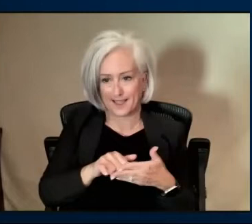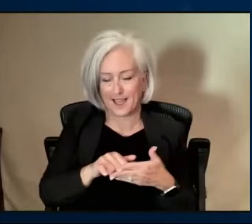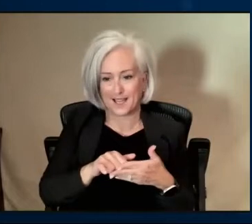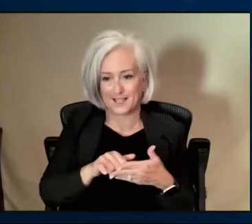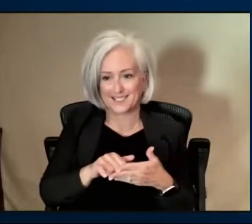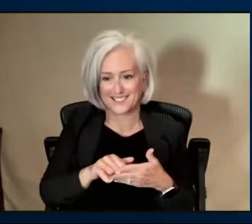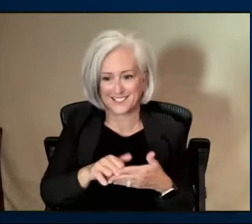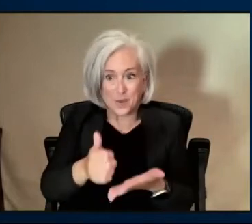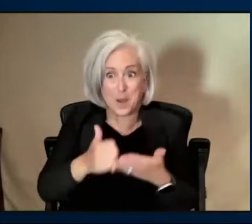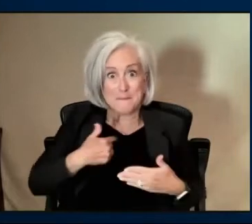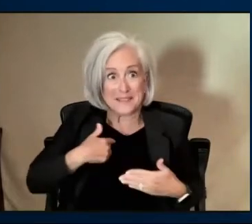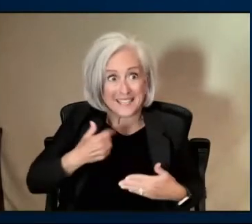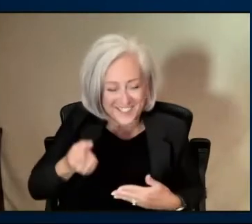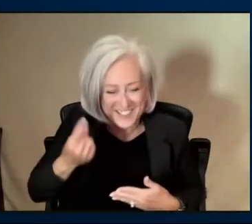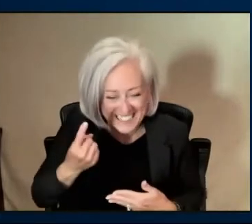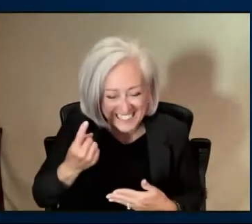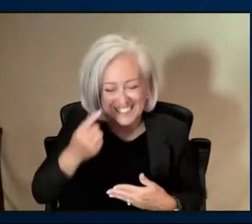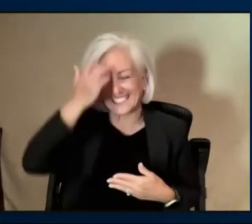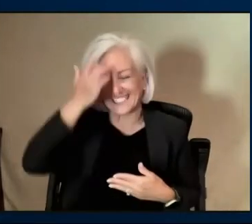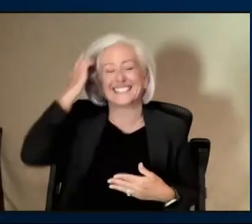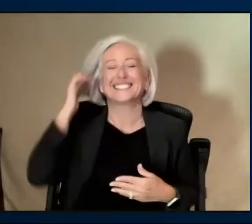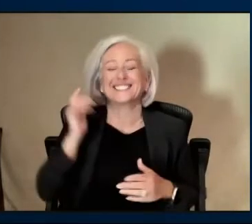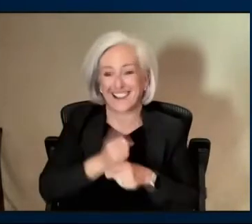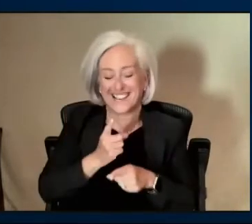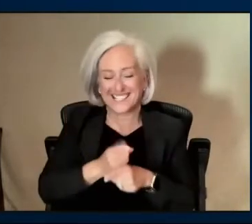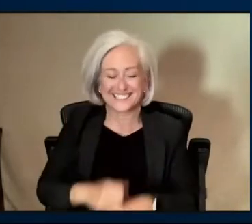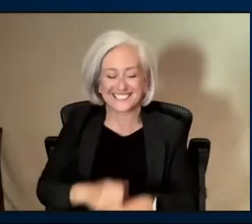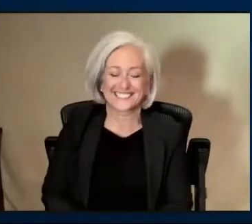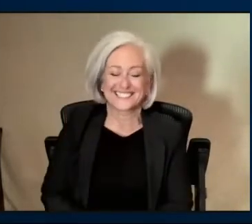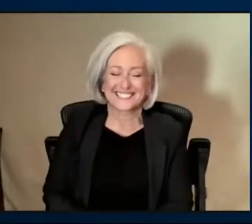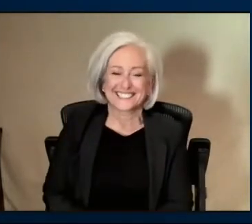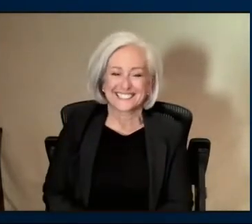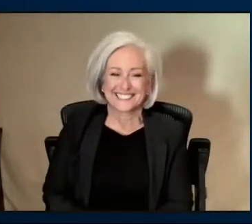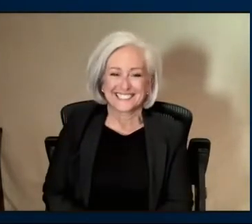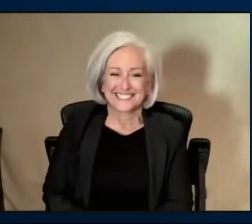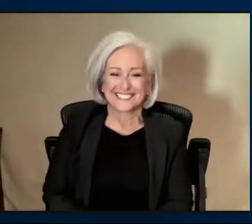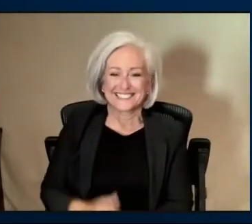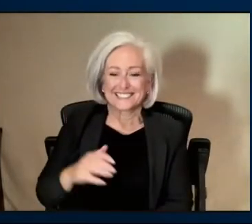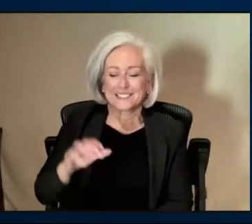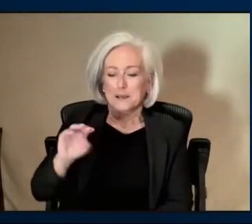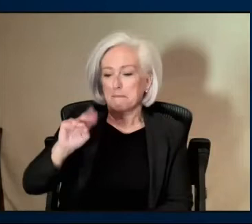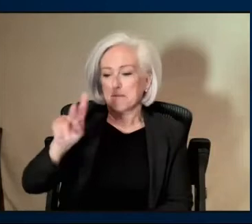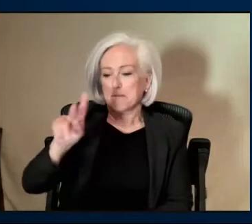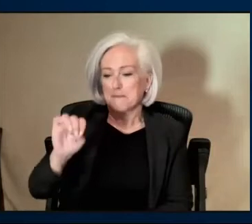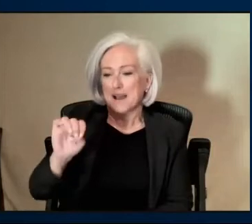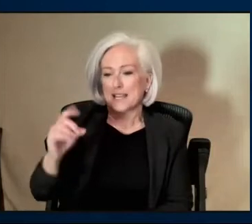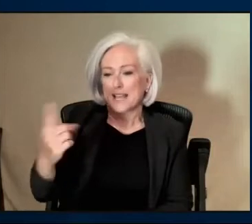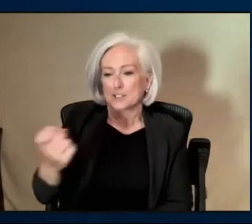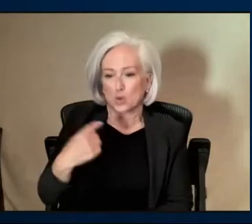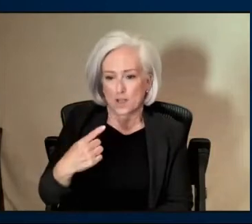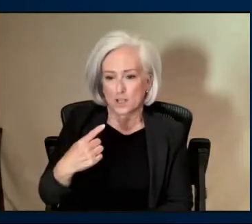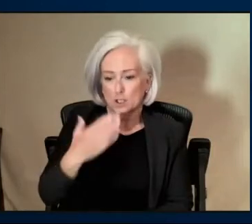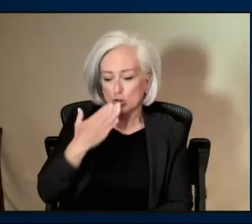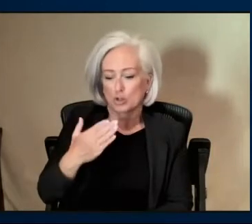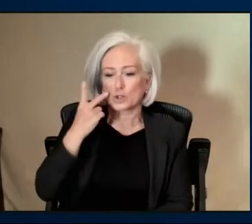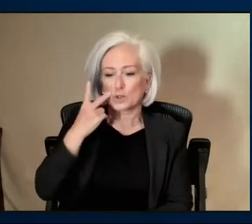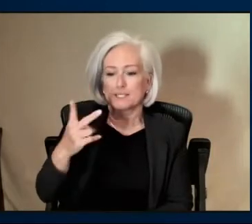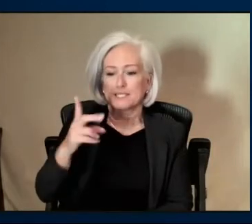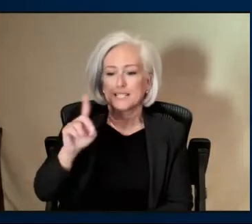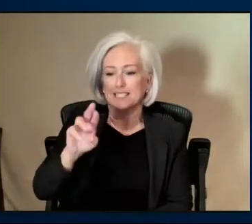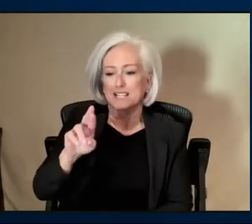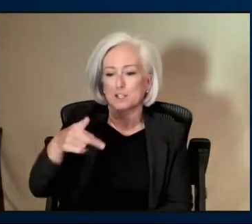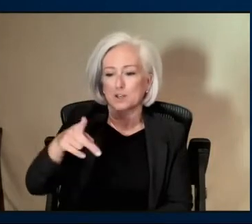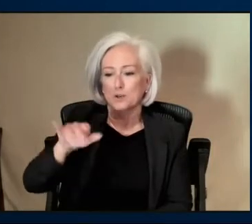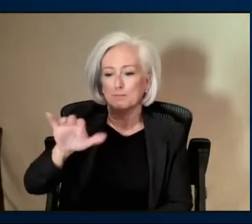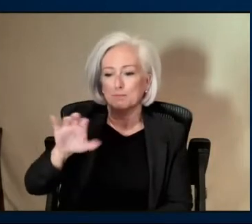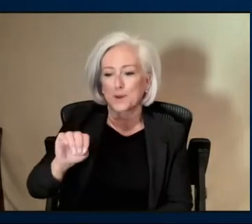understand. Right? So Mike has a question and says it's really good to see Dr. Poland on the broadcast this morning and wants to know if